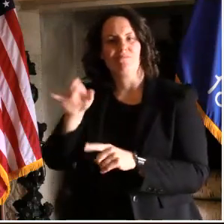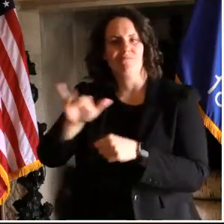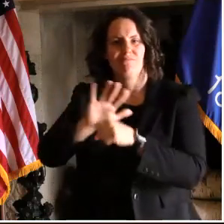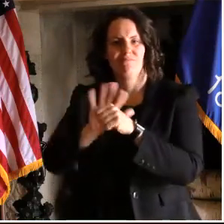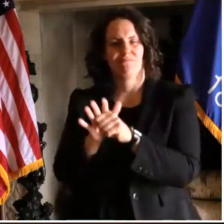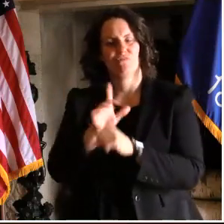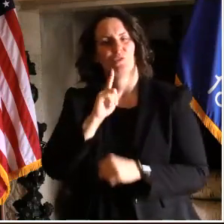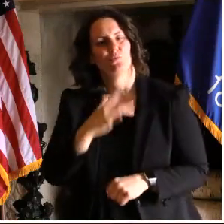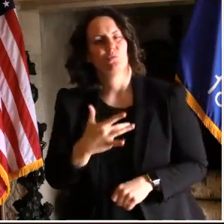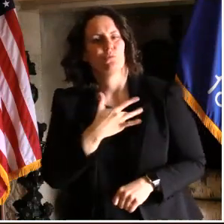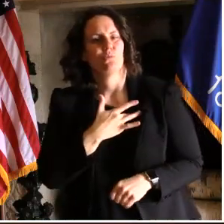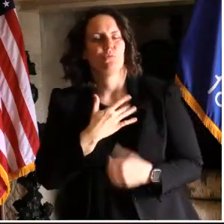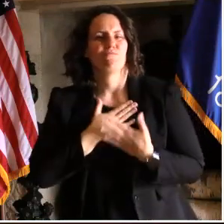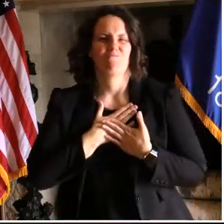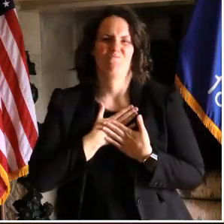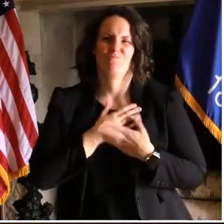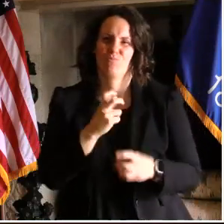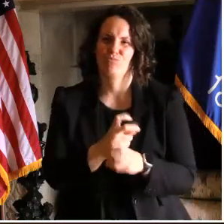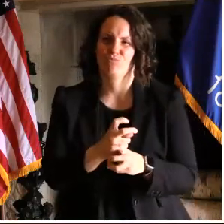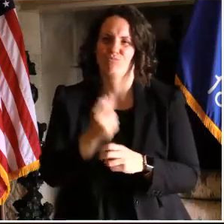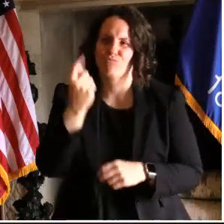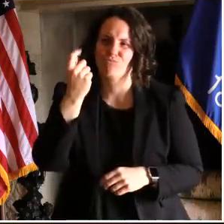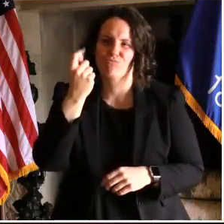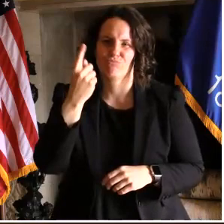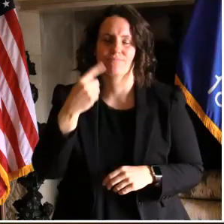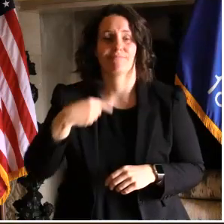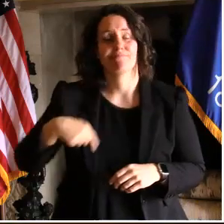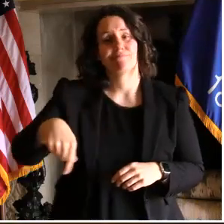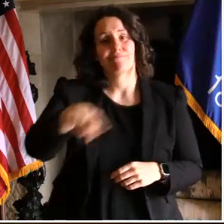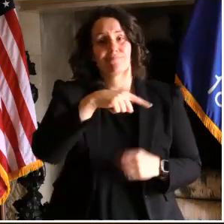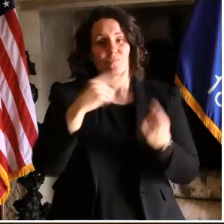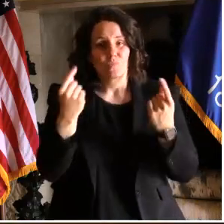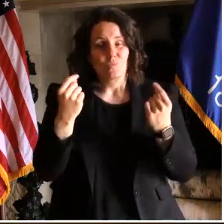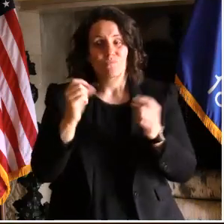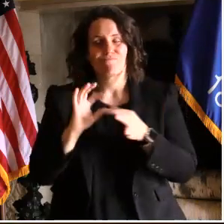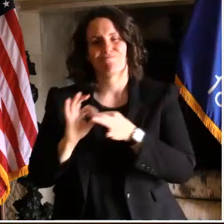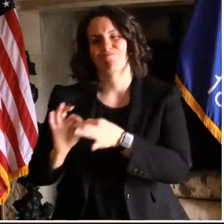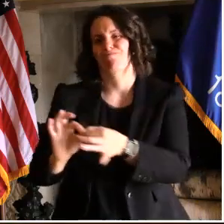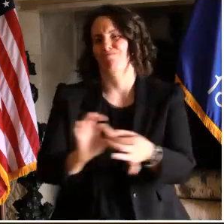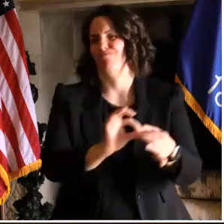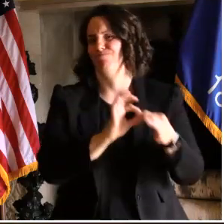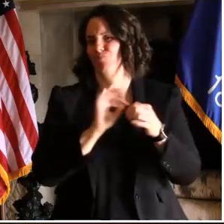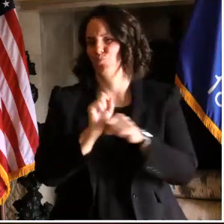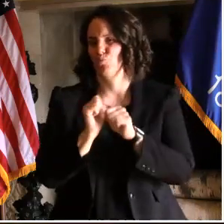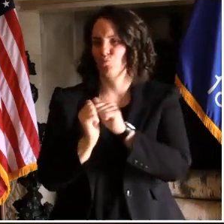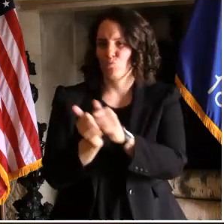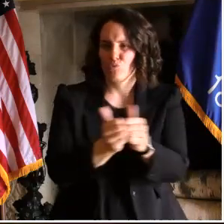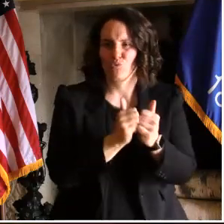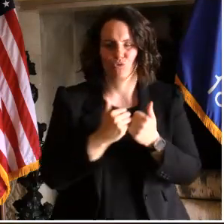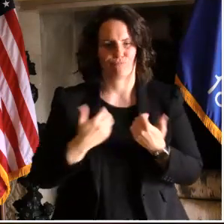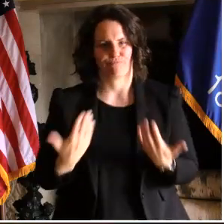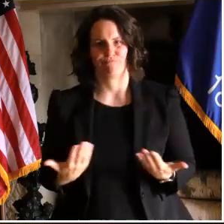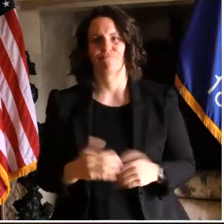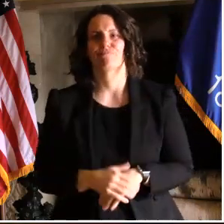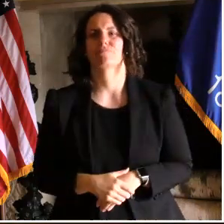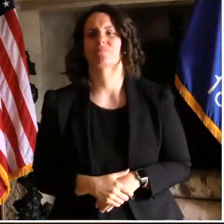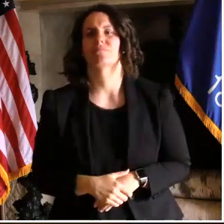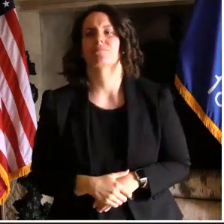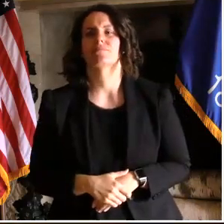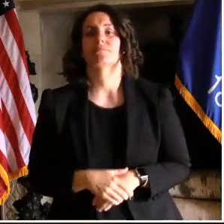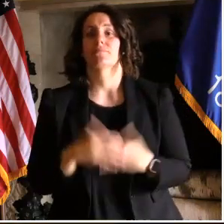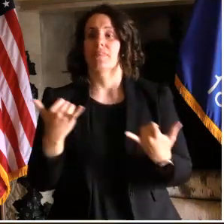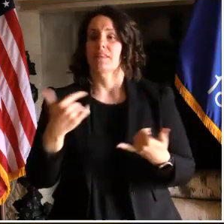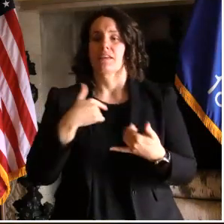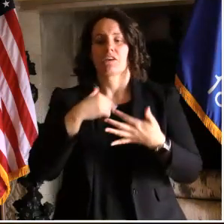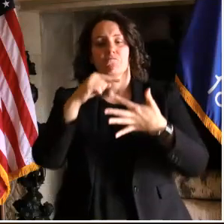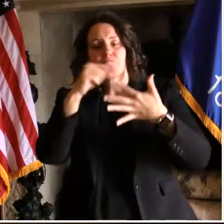harder together moving forward. I want to start today updating you on where we stand.